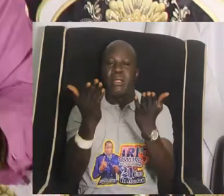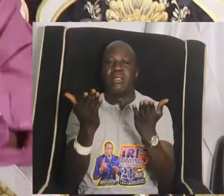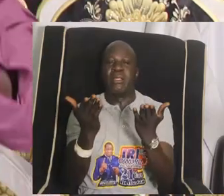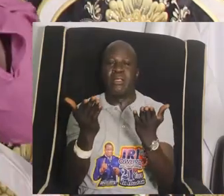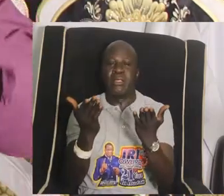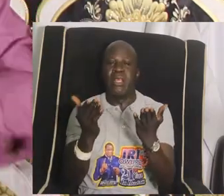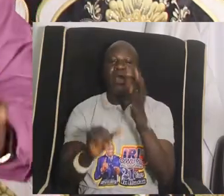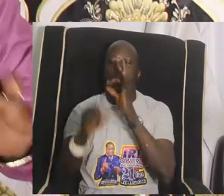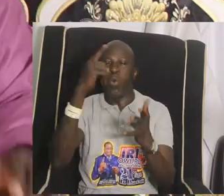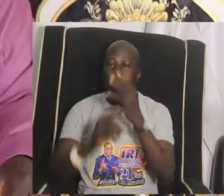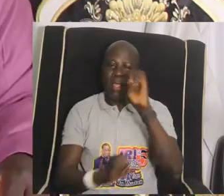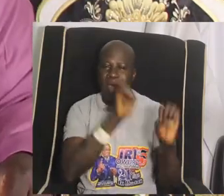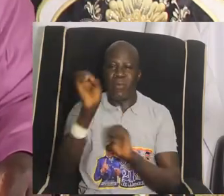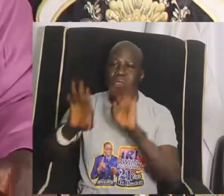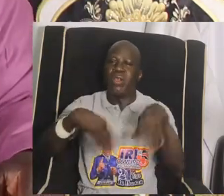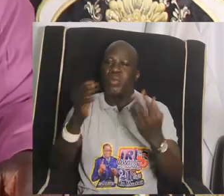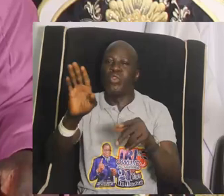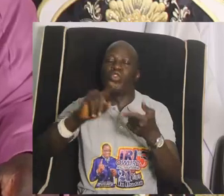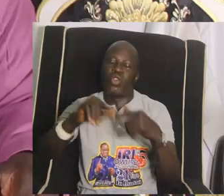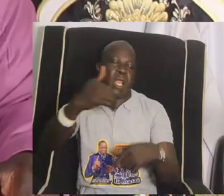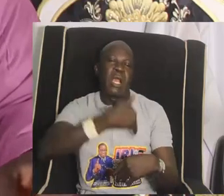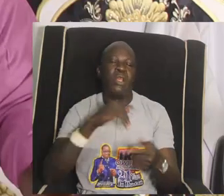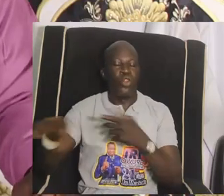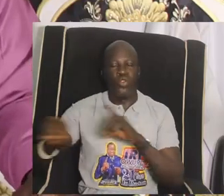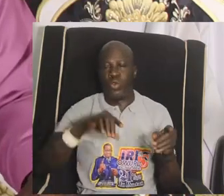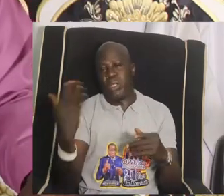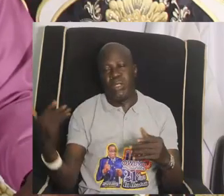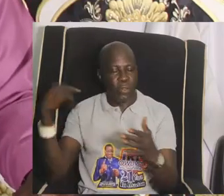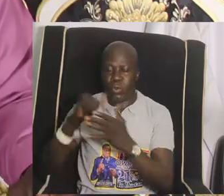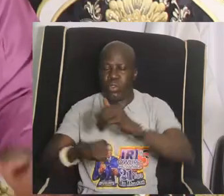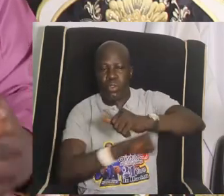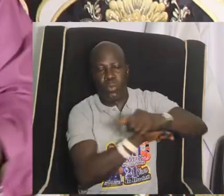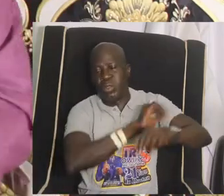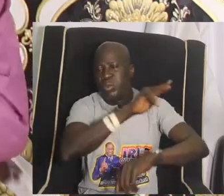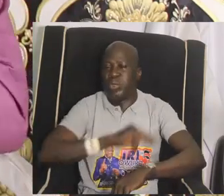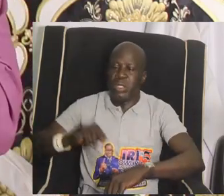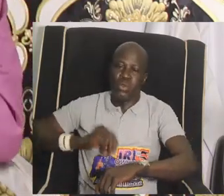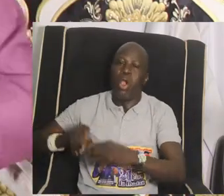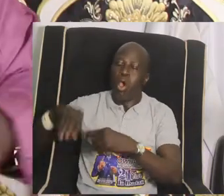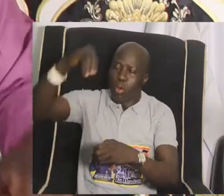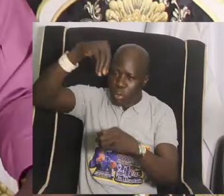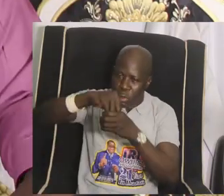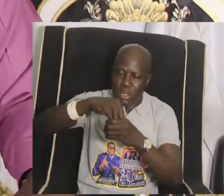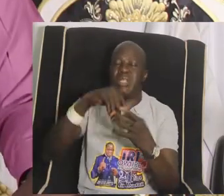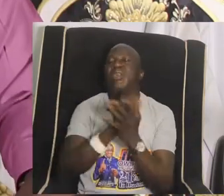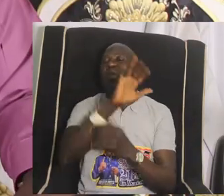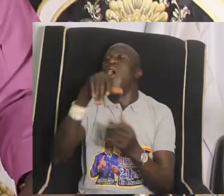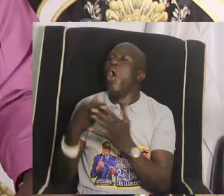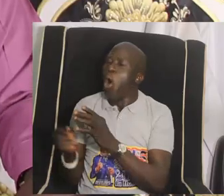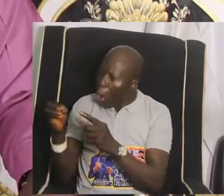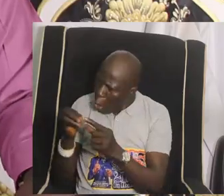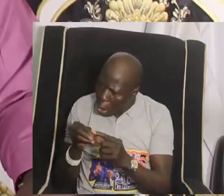your life will rise. If God allows it to your heart to do anything for this ministry,